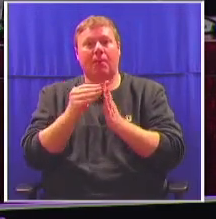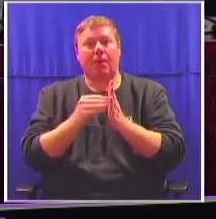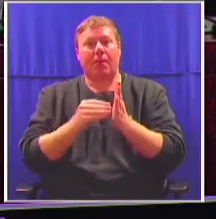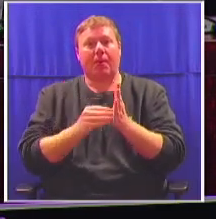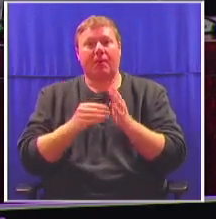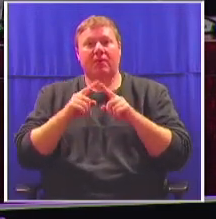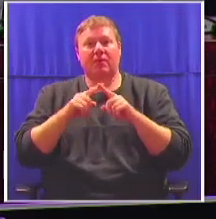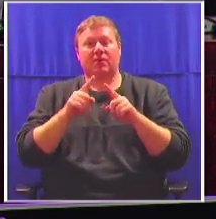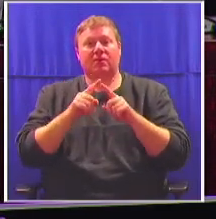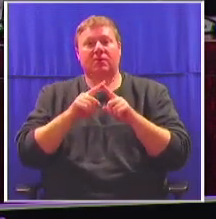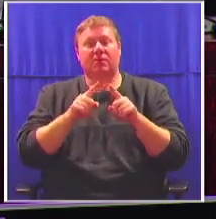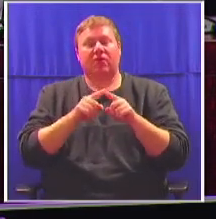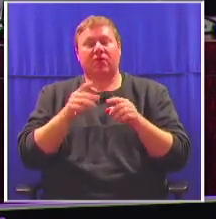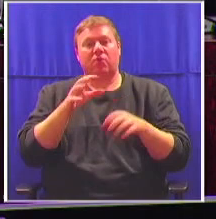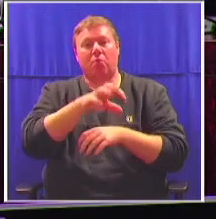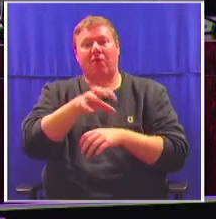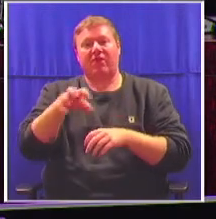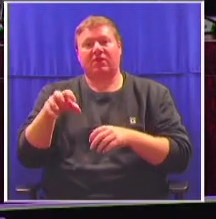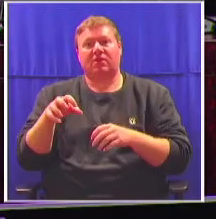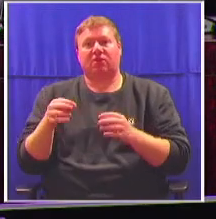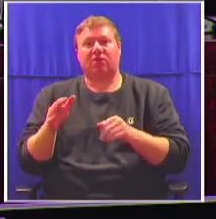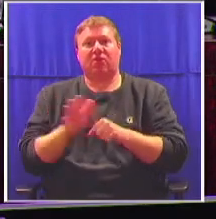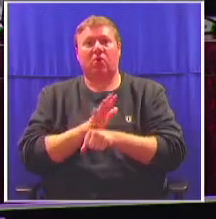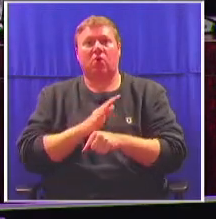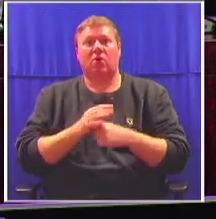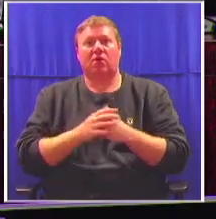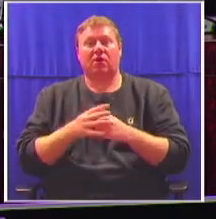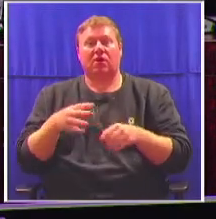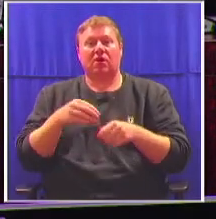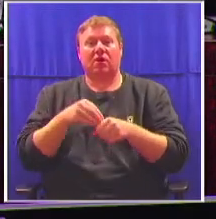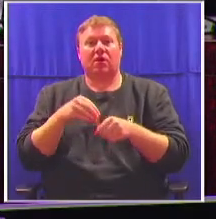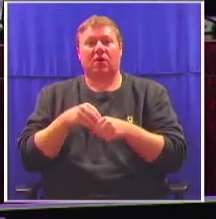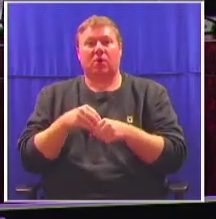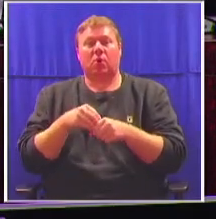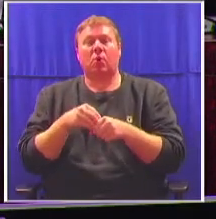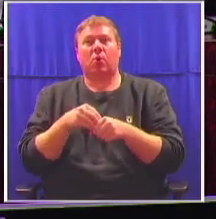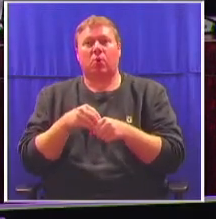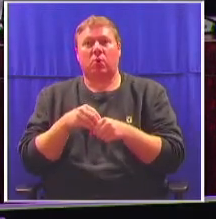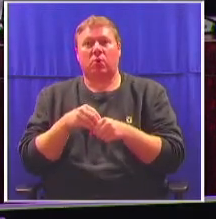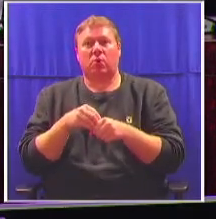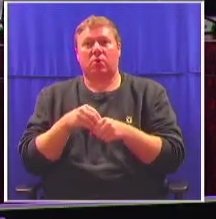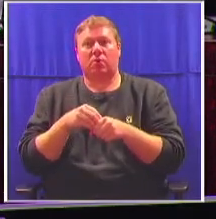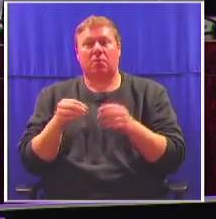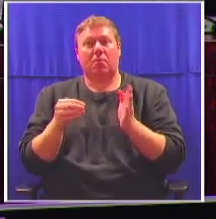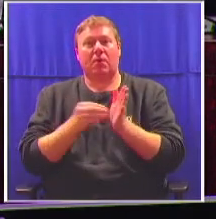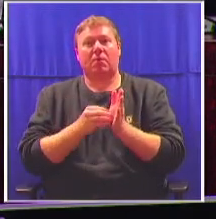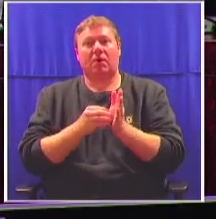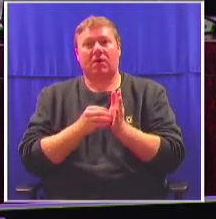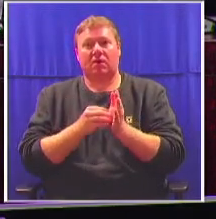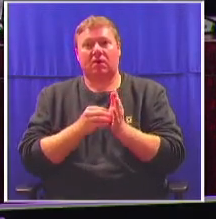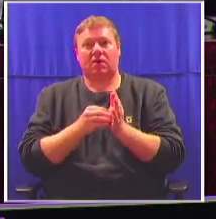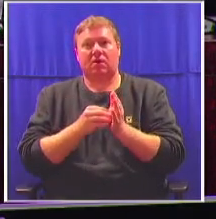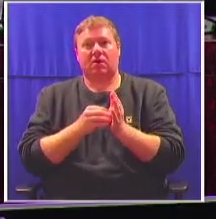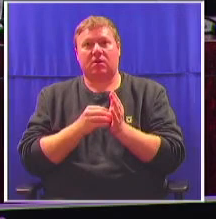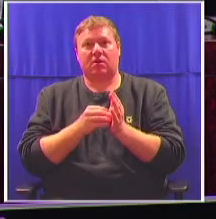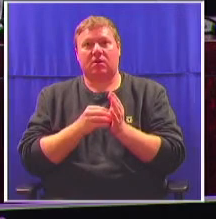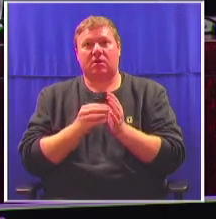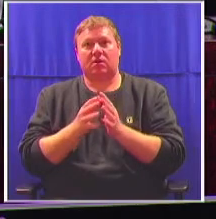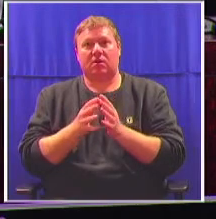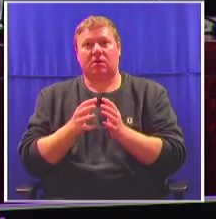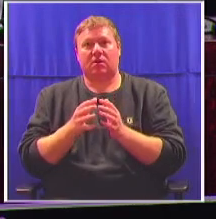all provinces. This includes the provision of a package